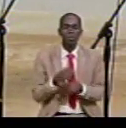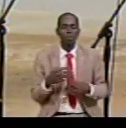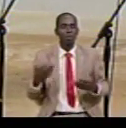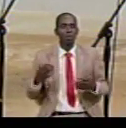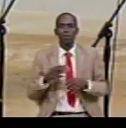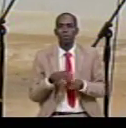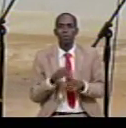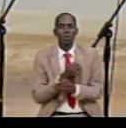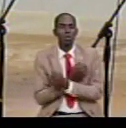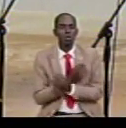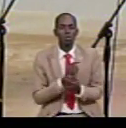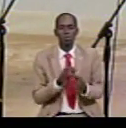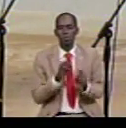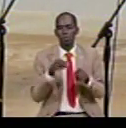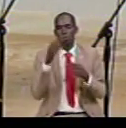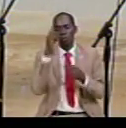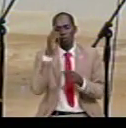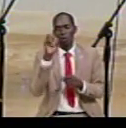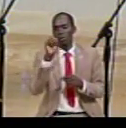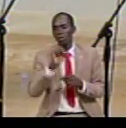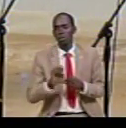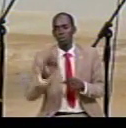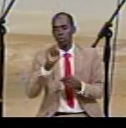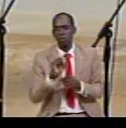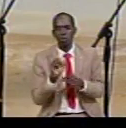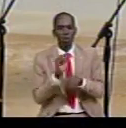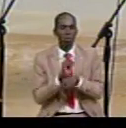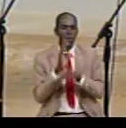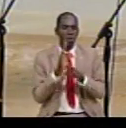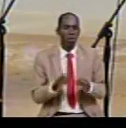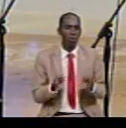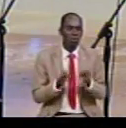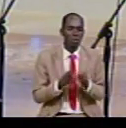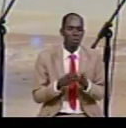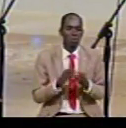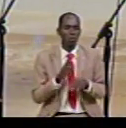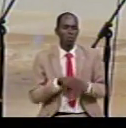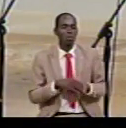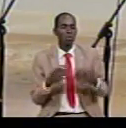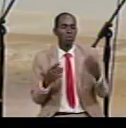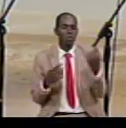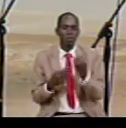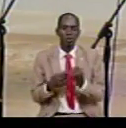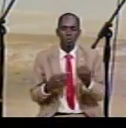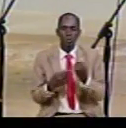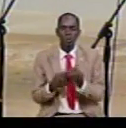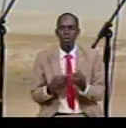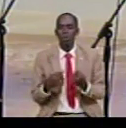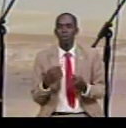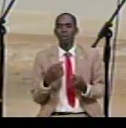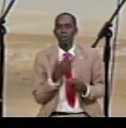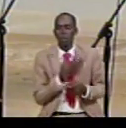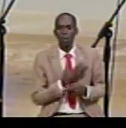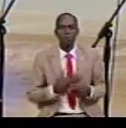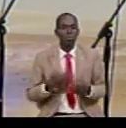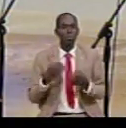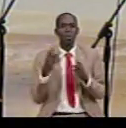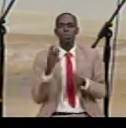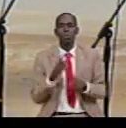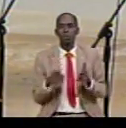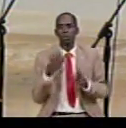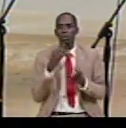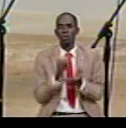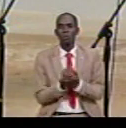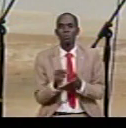training. Some leaders don't attend Tuesday leaders meeting. Retreats are there, they don't attend. And some people say they are professionals, they don't attend the young